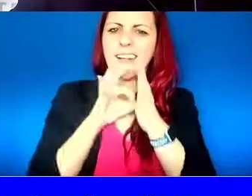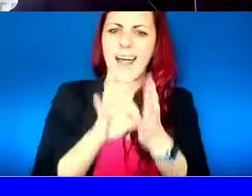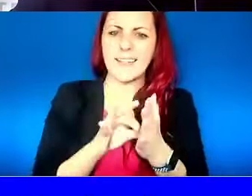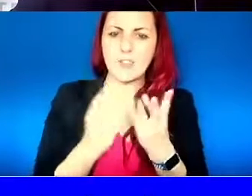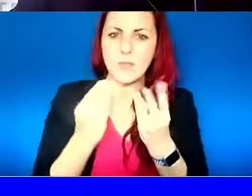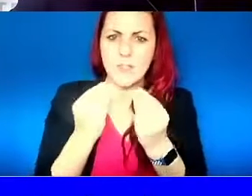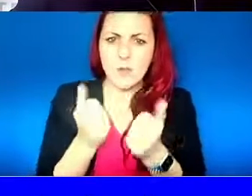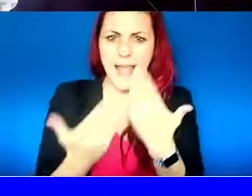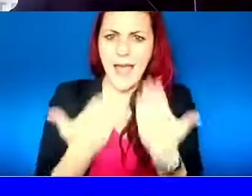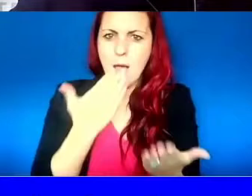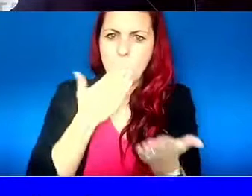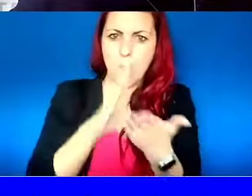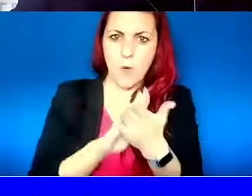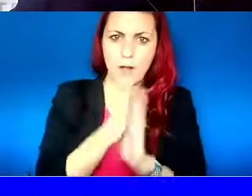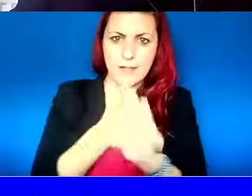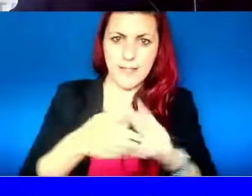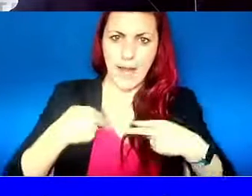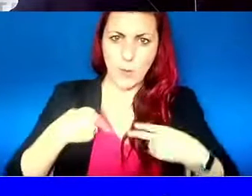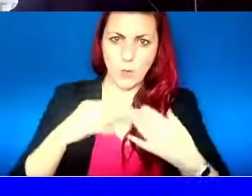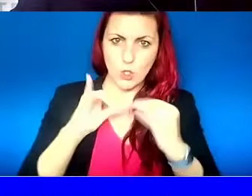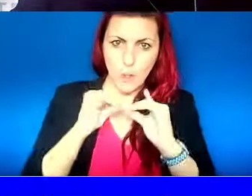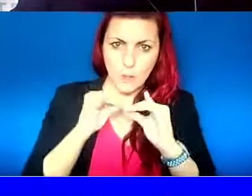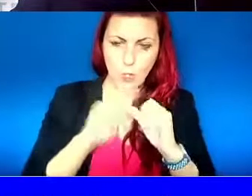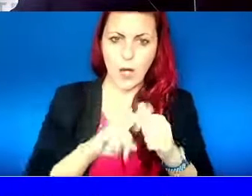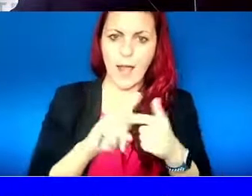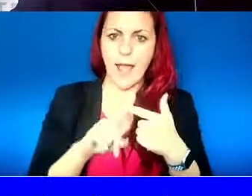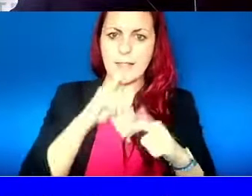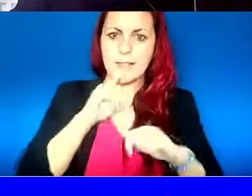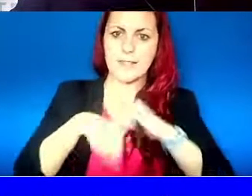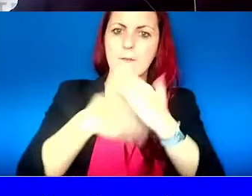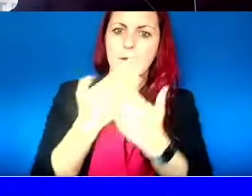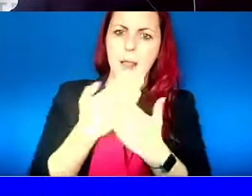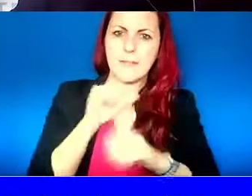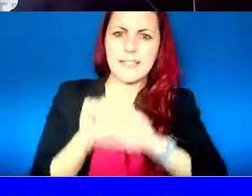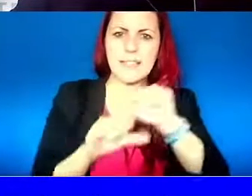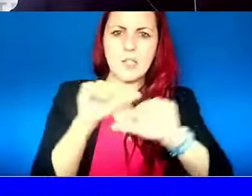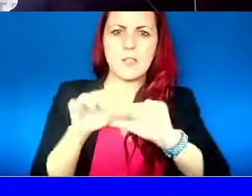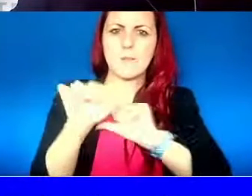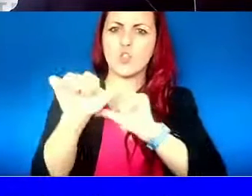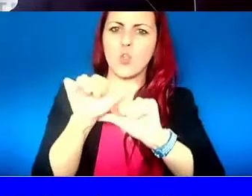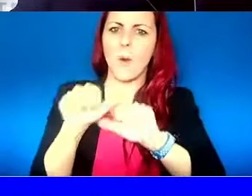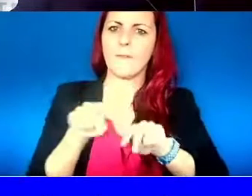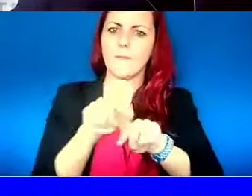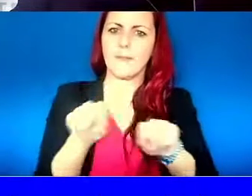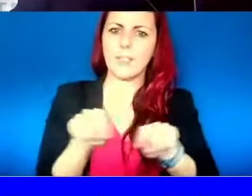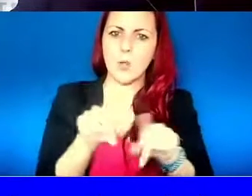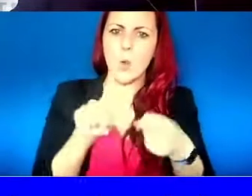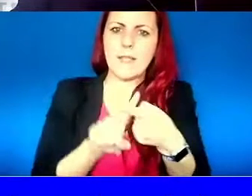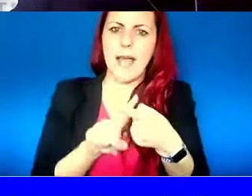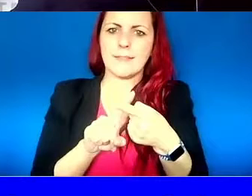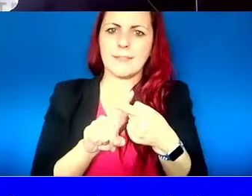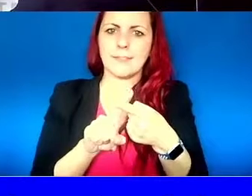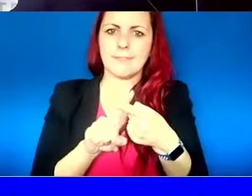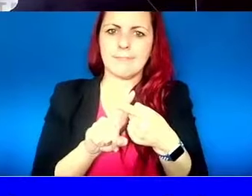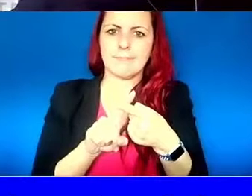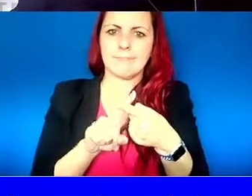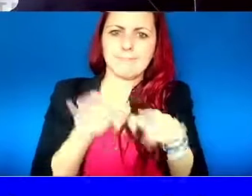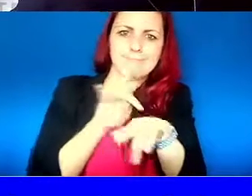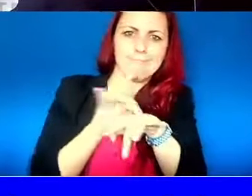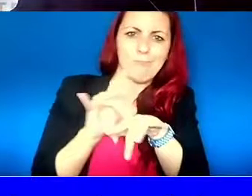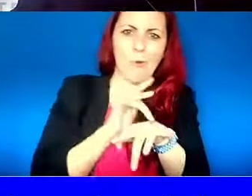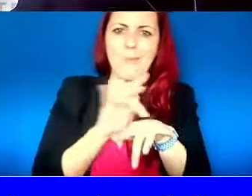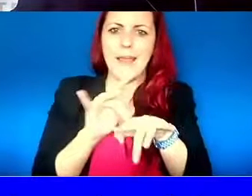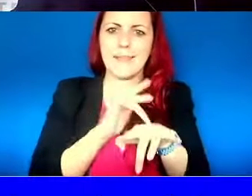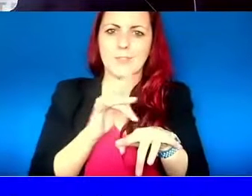sign language interpreter when needed and developed a series of short videos and role play, both for legal